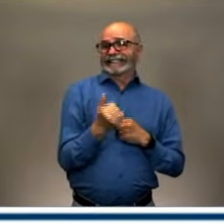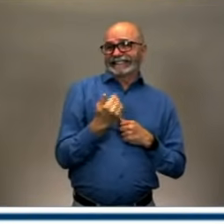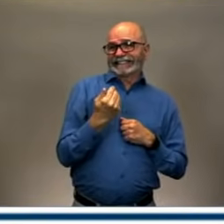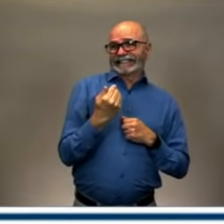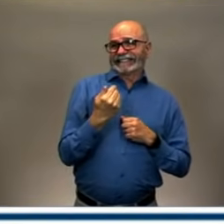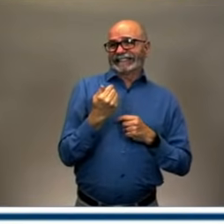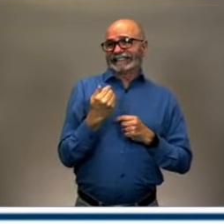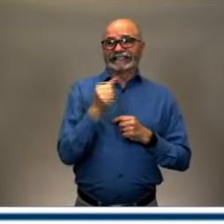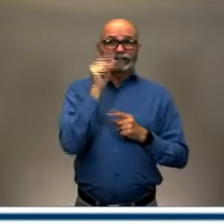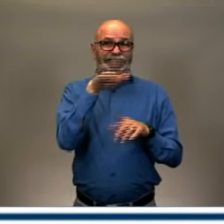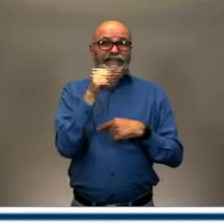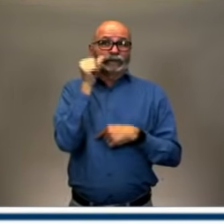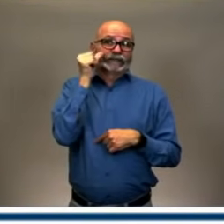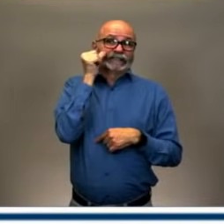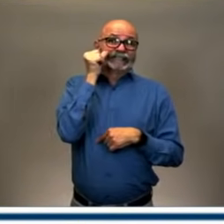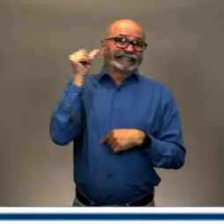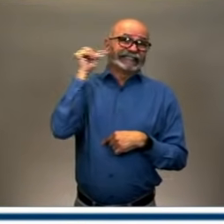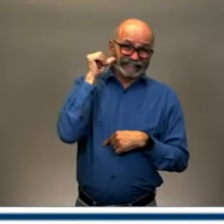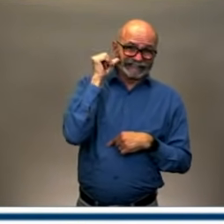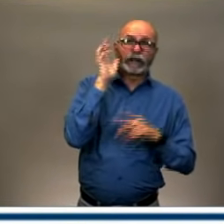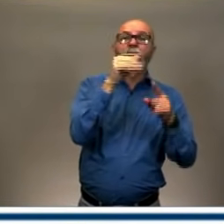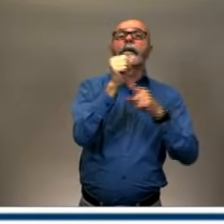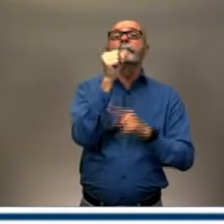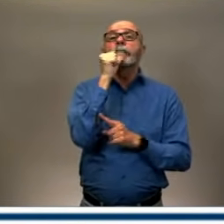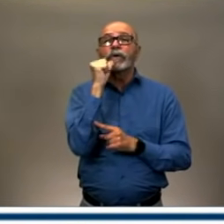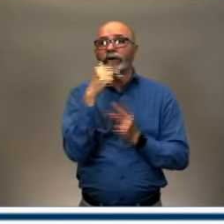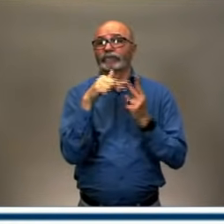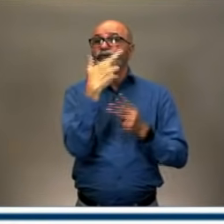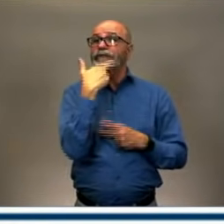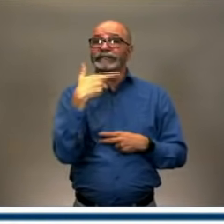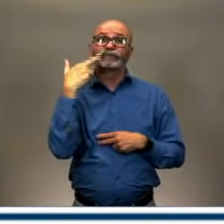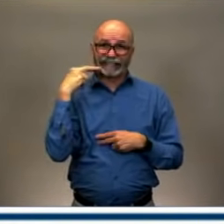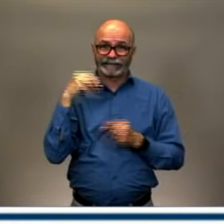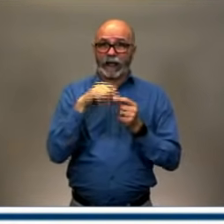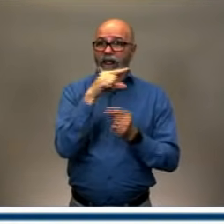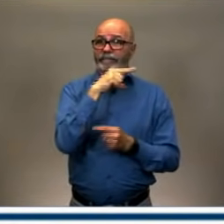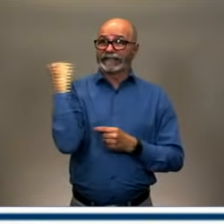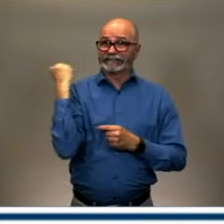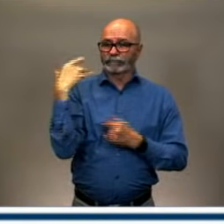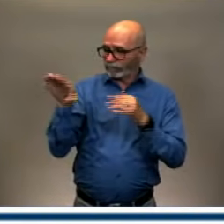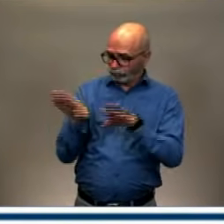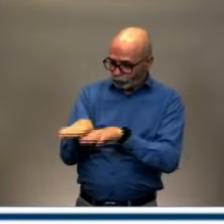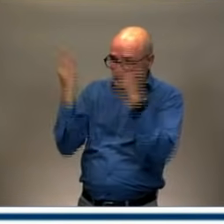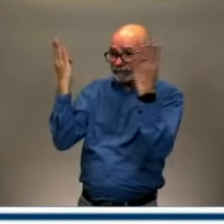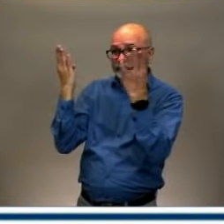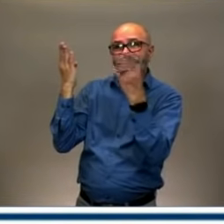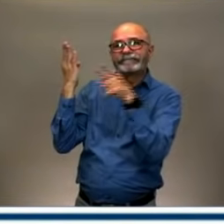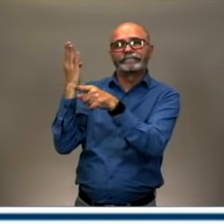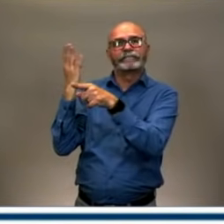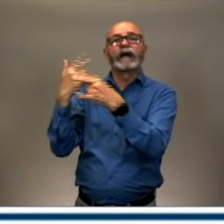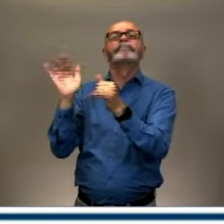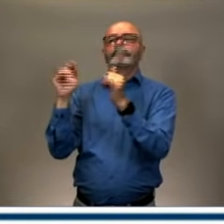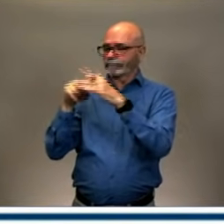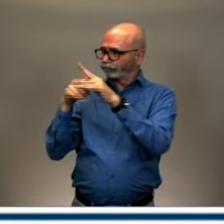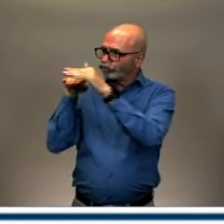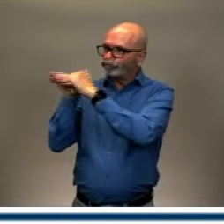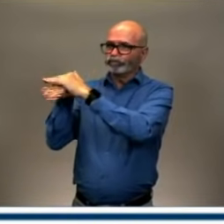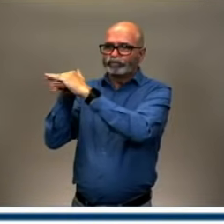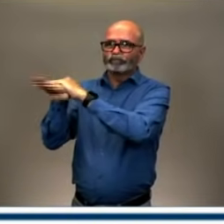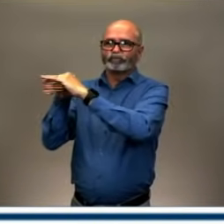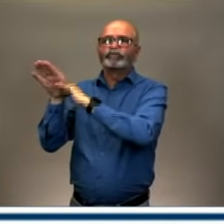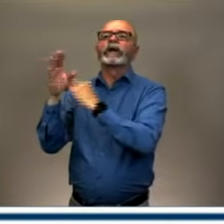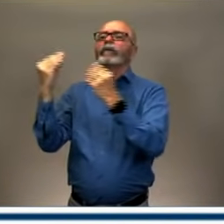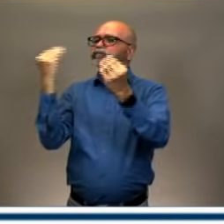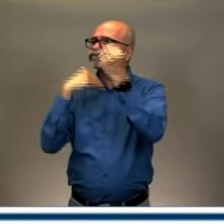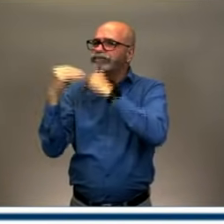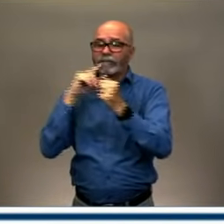yesterday when the bars and restaurants in Halifax were able to open their doors to in-person dining for the first time since